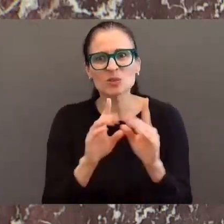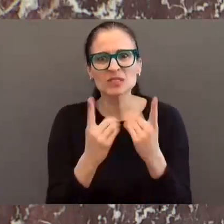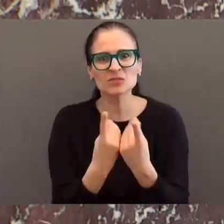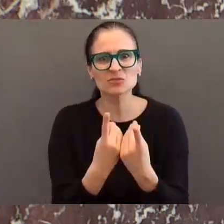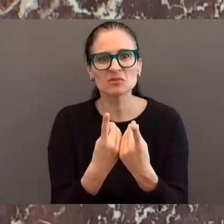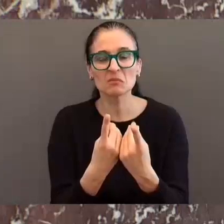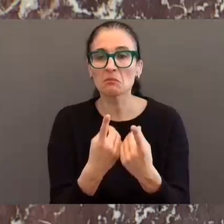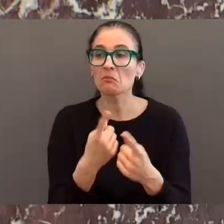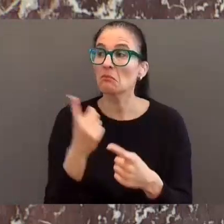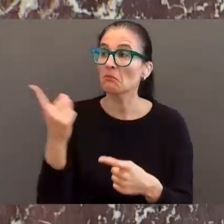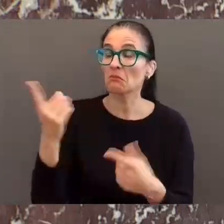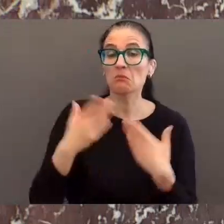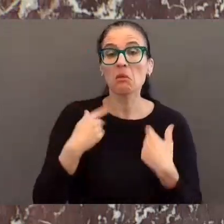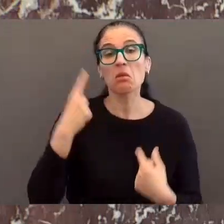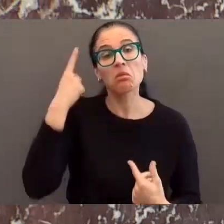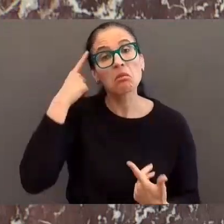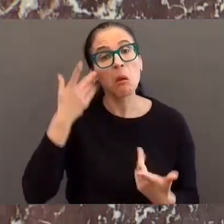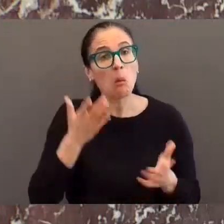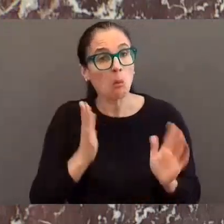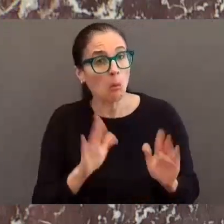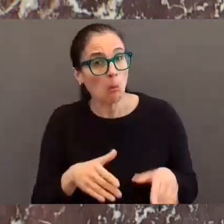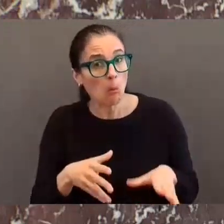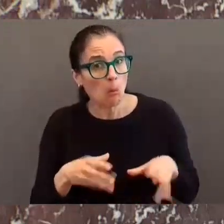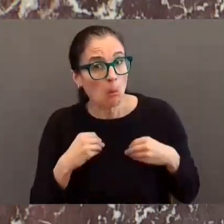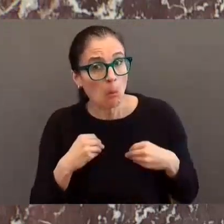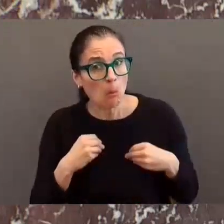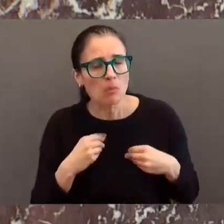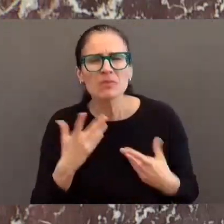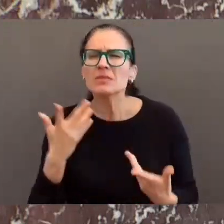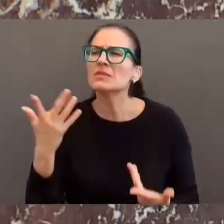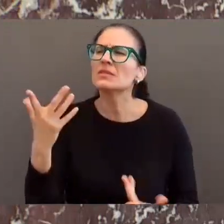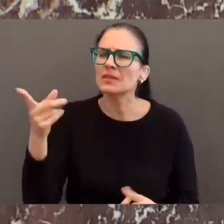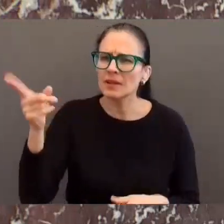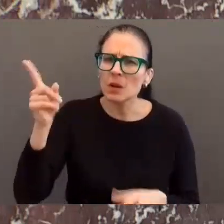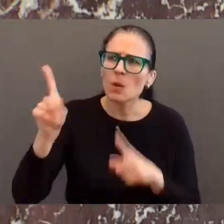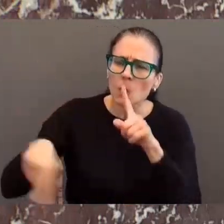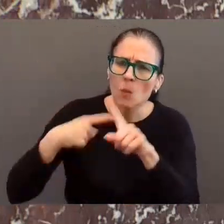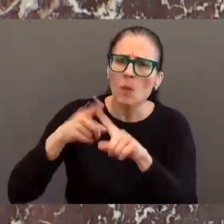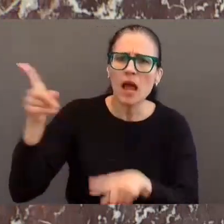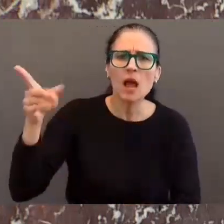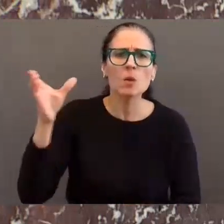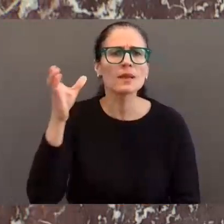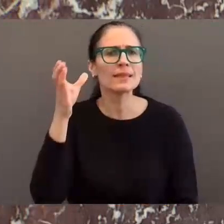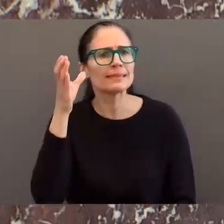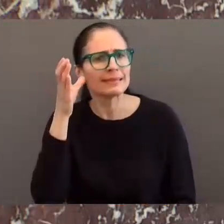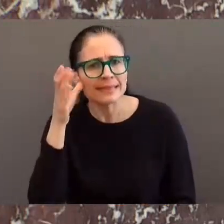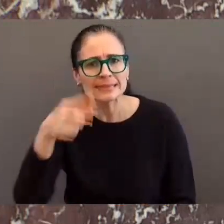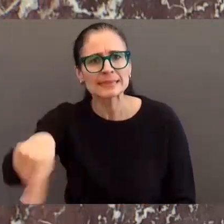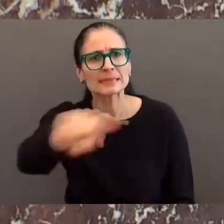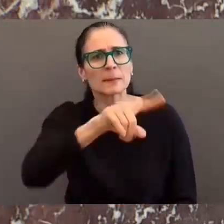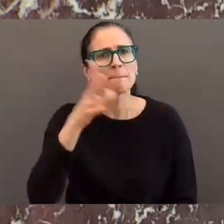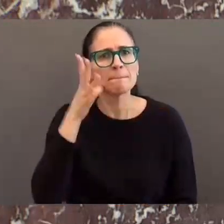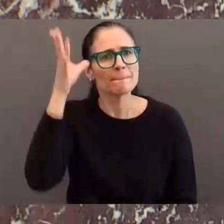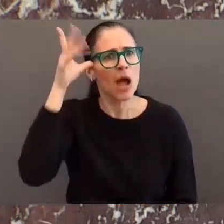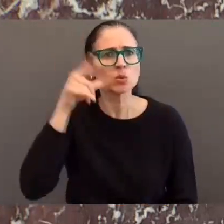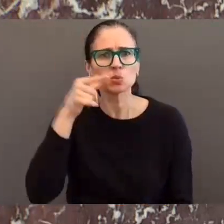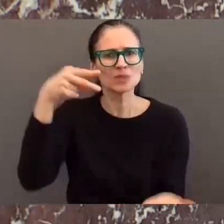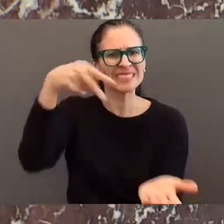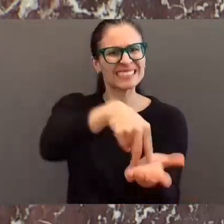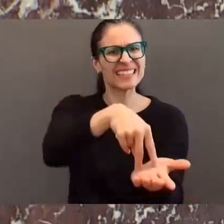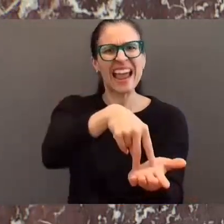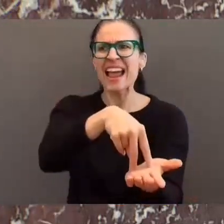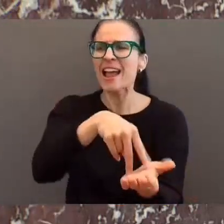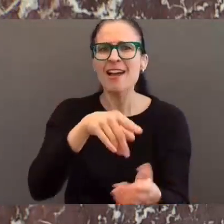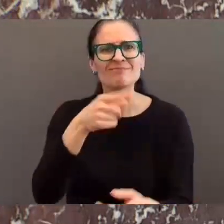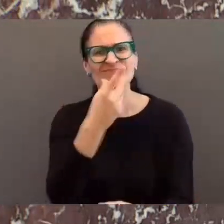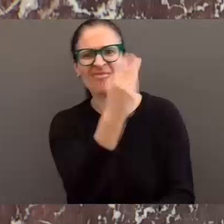properly listen to the parents that are out on the lawn, the teachers that are out on the lawn, the school districts that are out on the lawn, and recognize that they